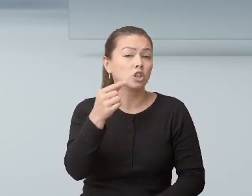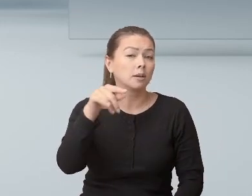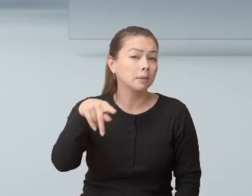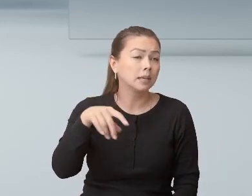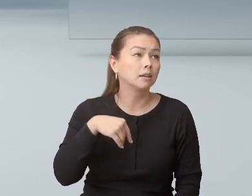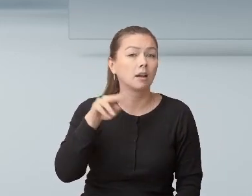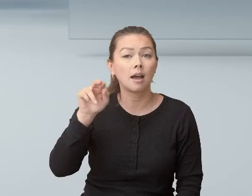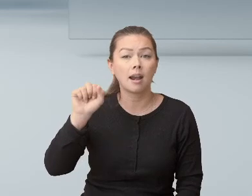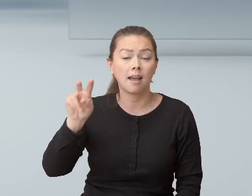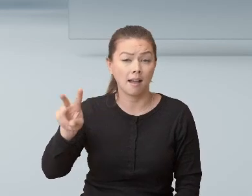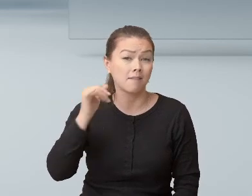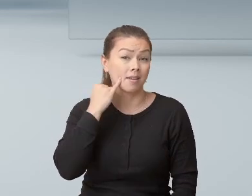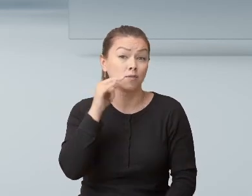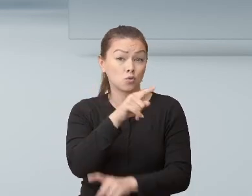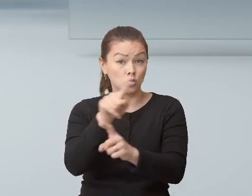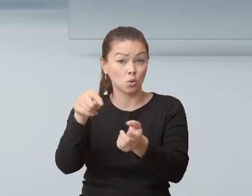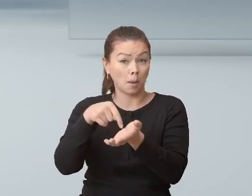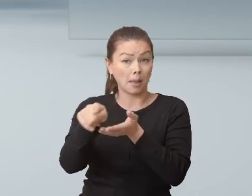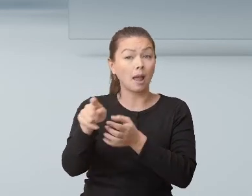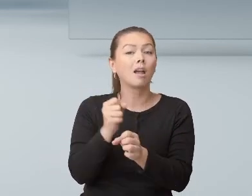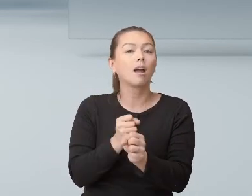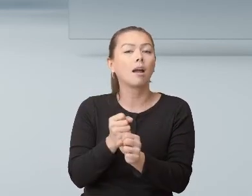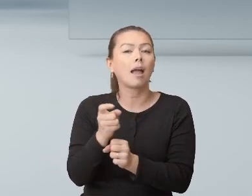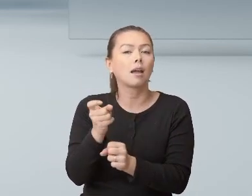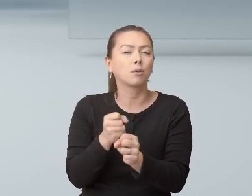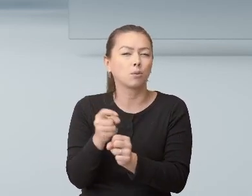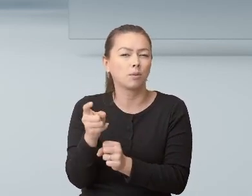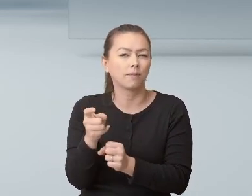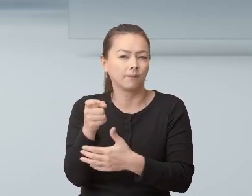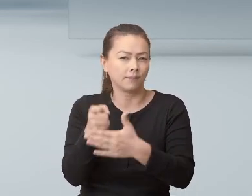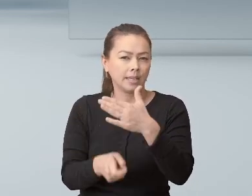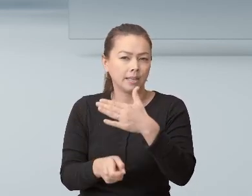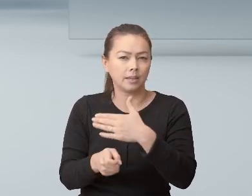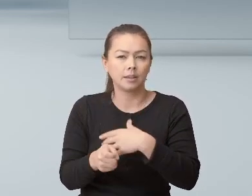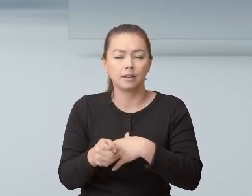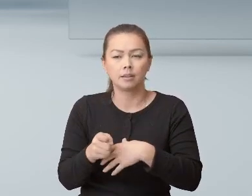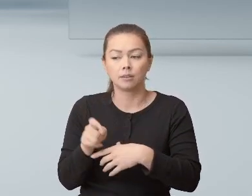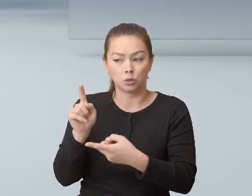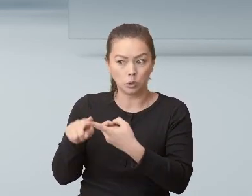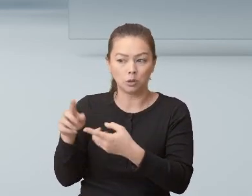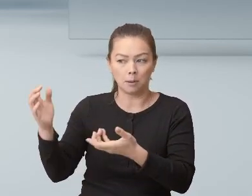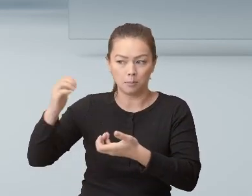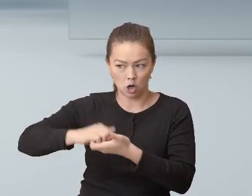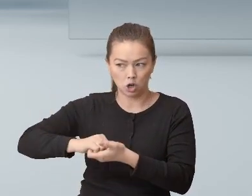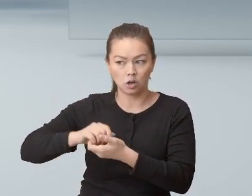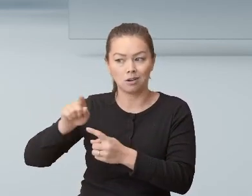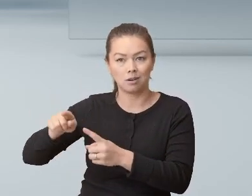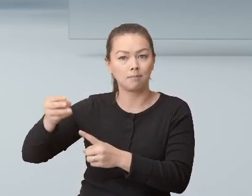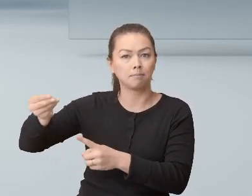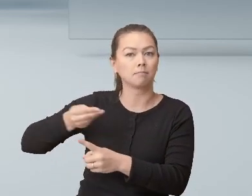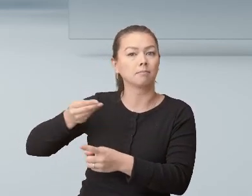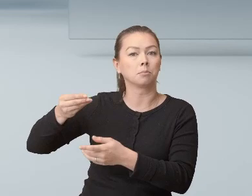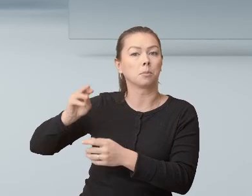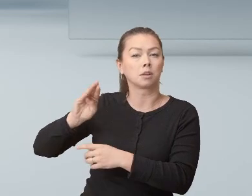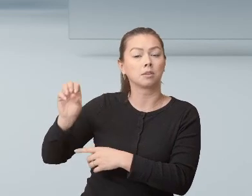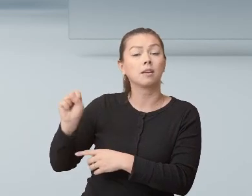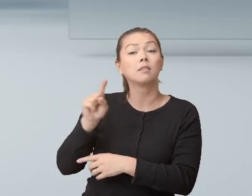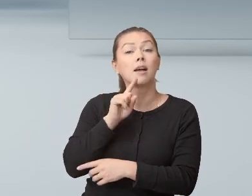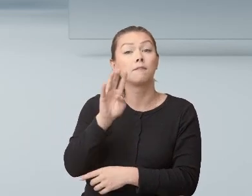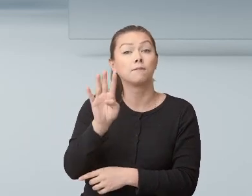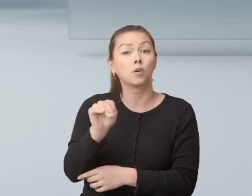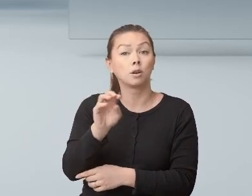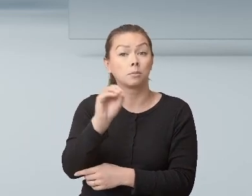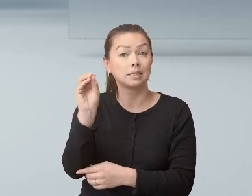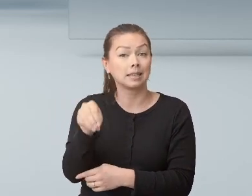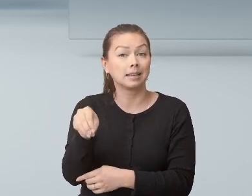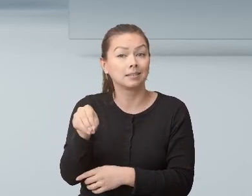NAV, for instance, on that, those are those annual fees that you pay to your partner who pays Microsoft. You get a 40% discount on BC licensing that's